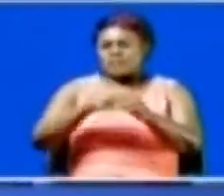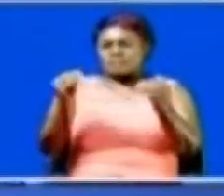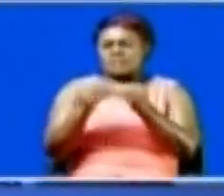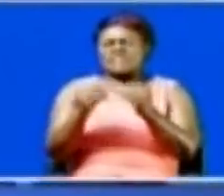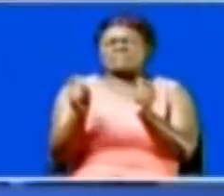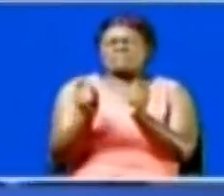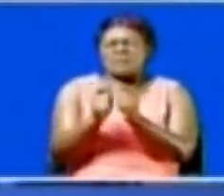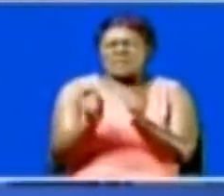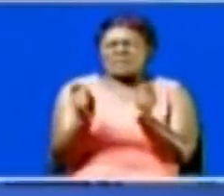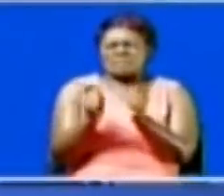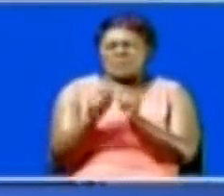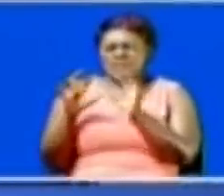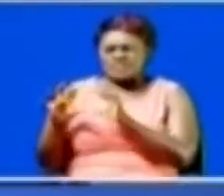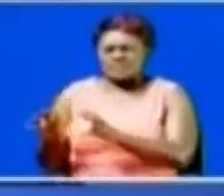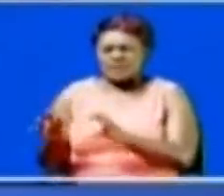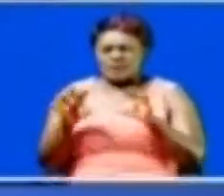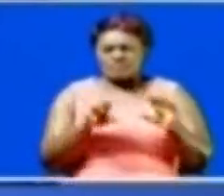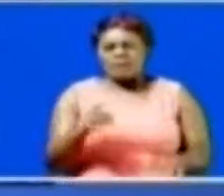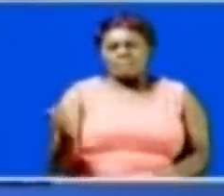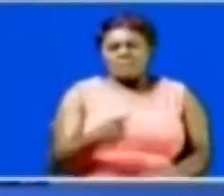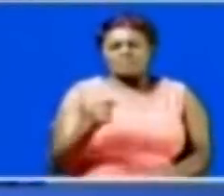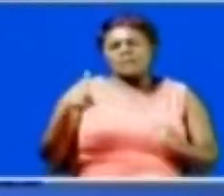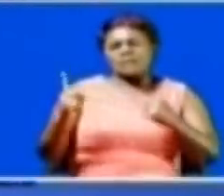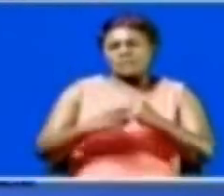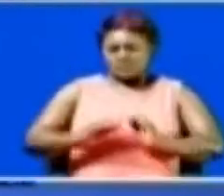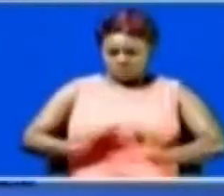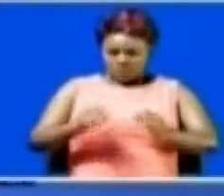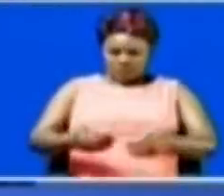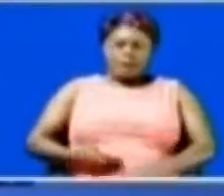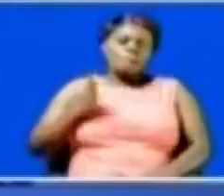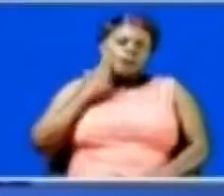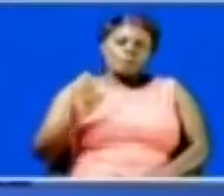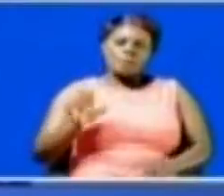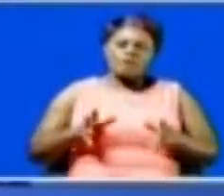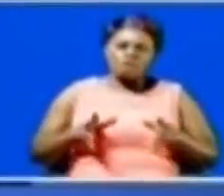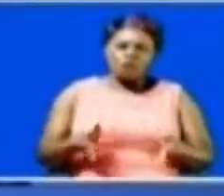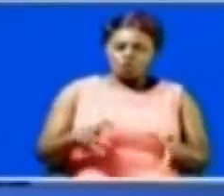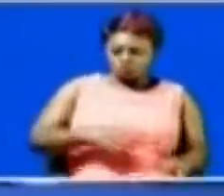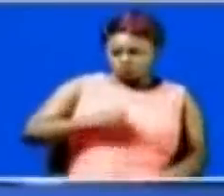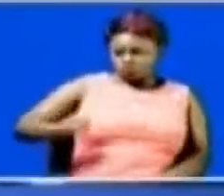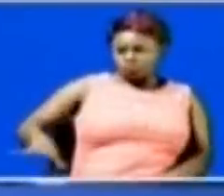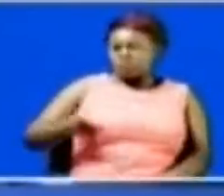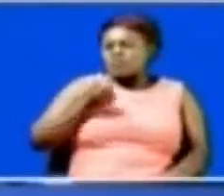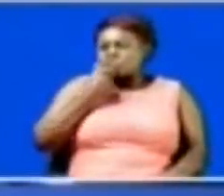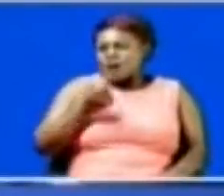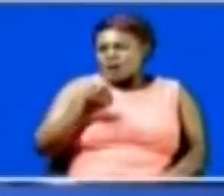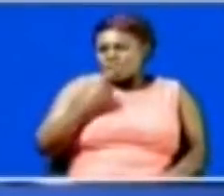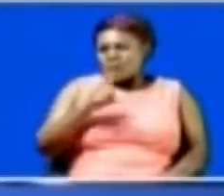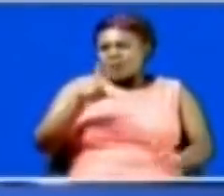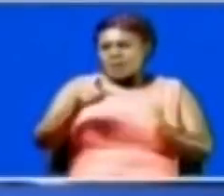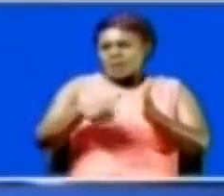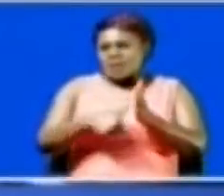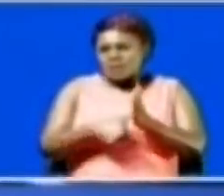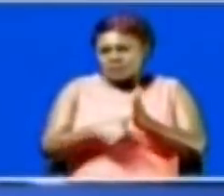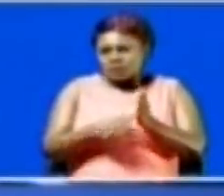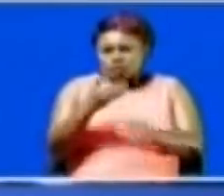was in pain and agony. Being 6 months pregnant, she claims her mom forced her to take some abortion pills, which were allegedly